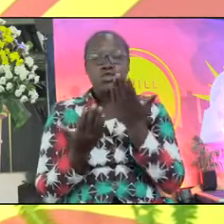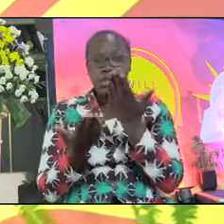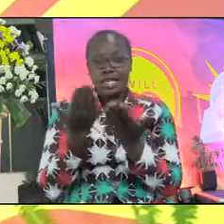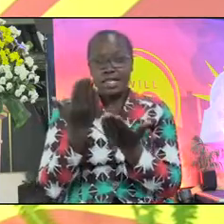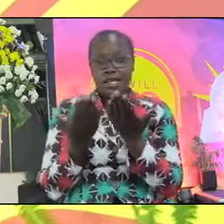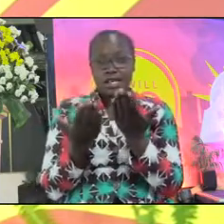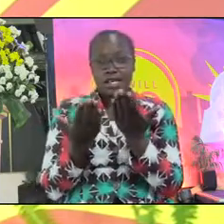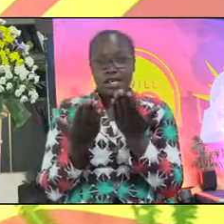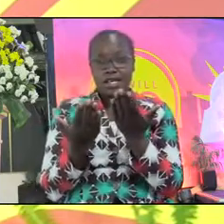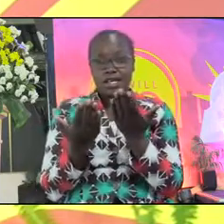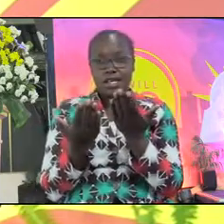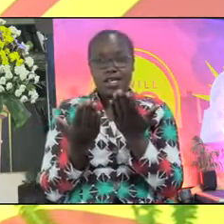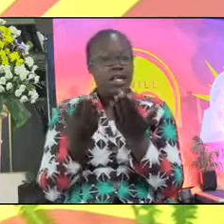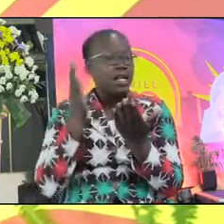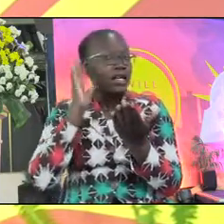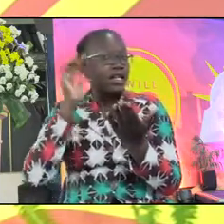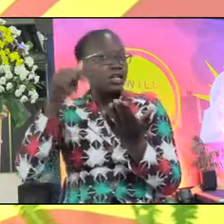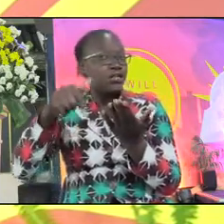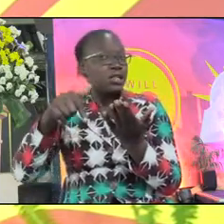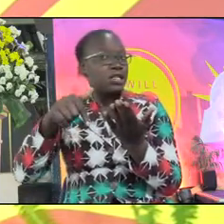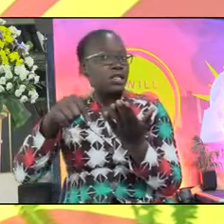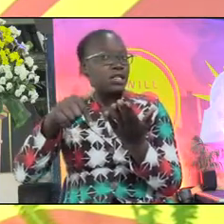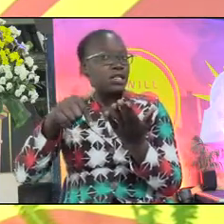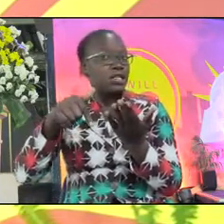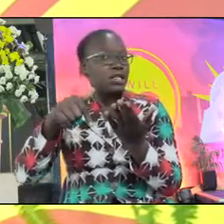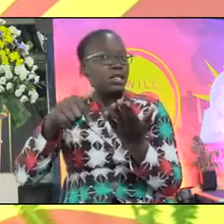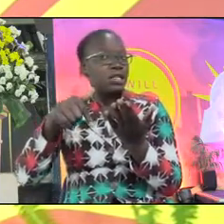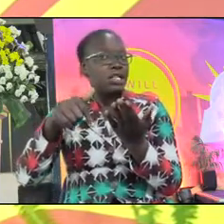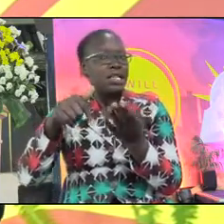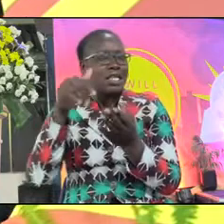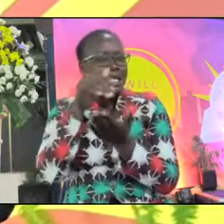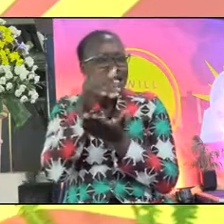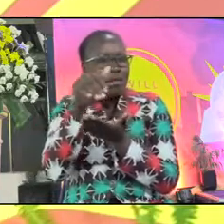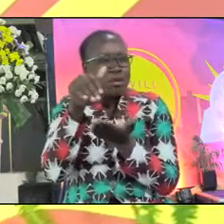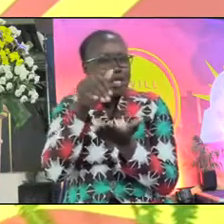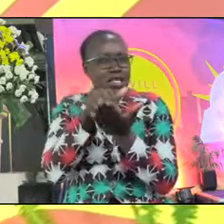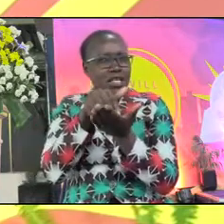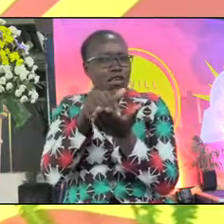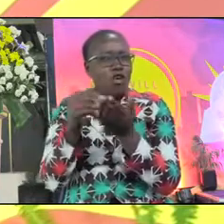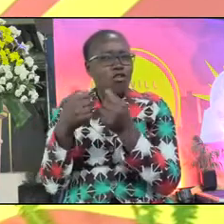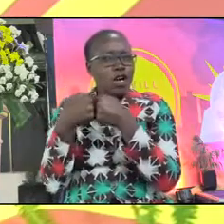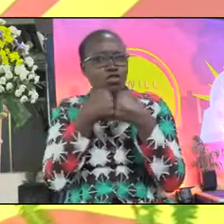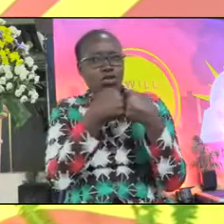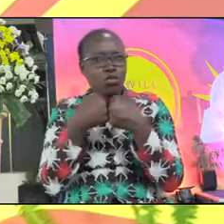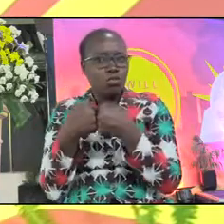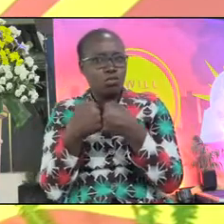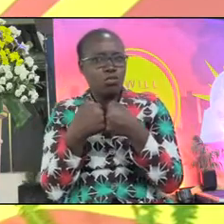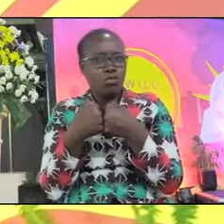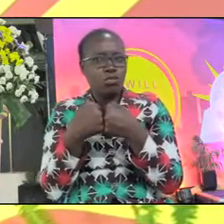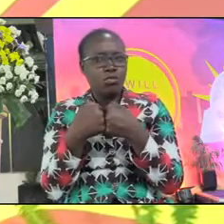You're either, hear me today, in the middle of a storm,